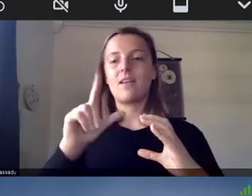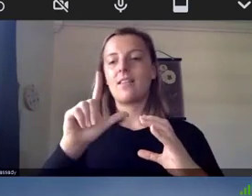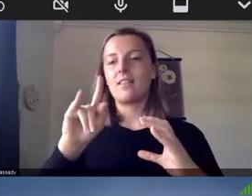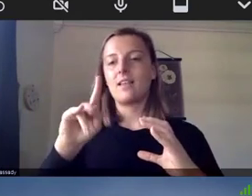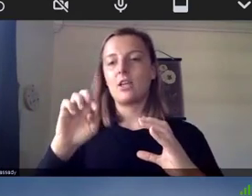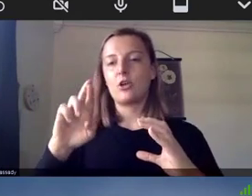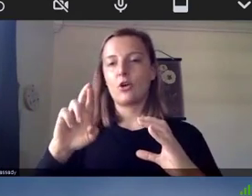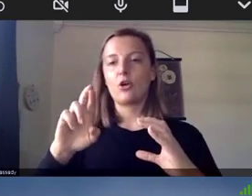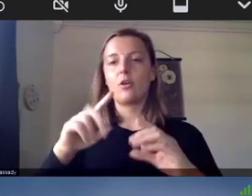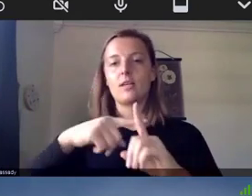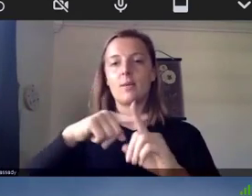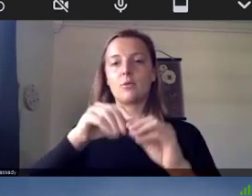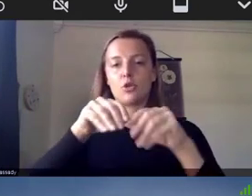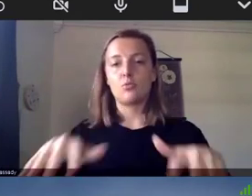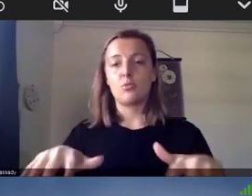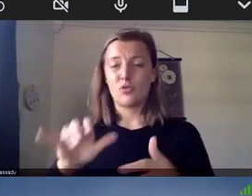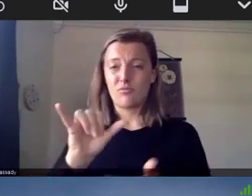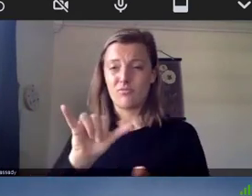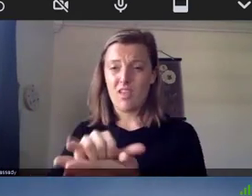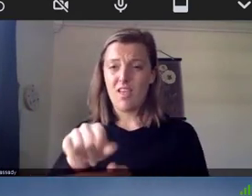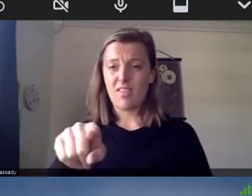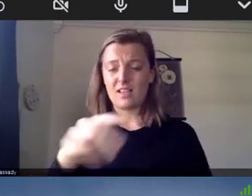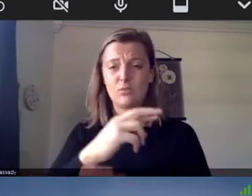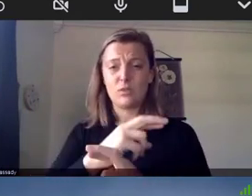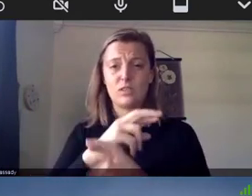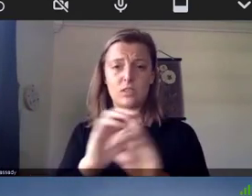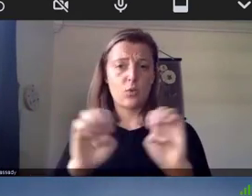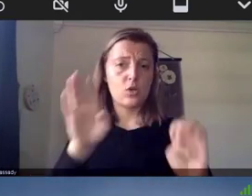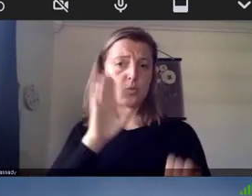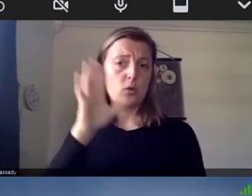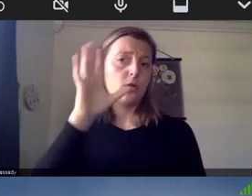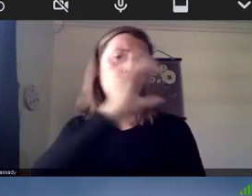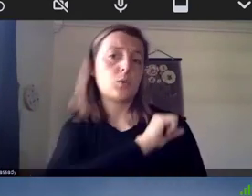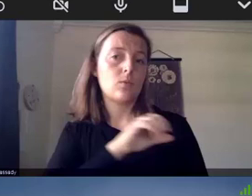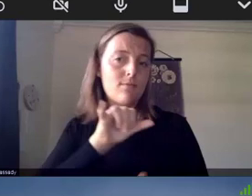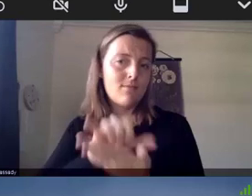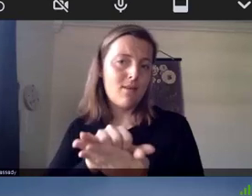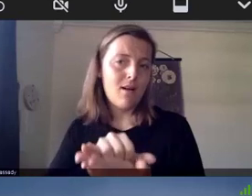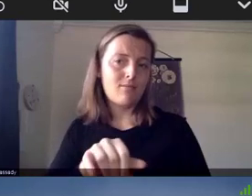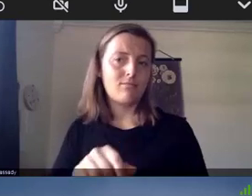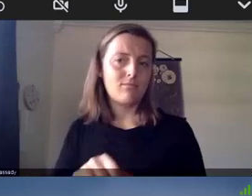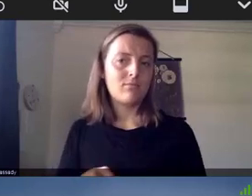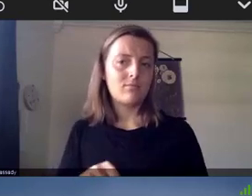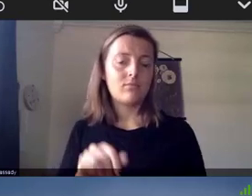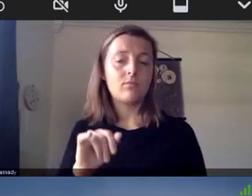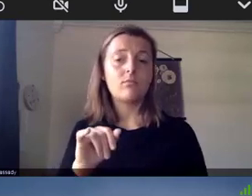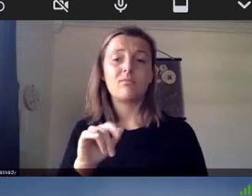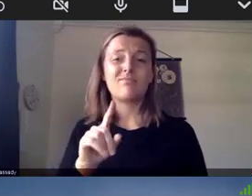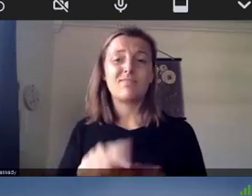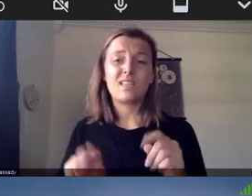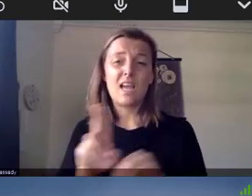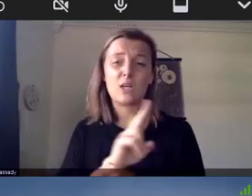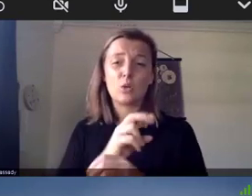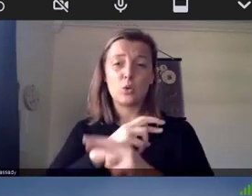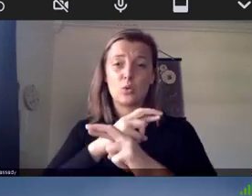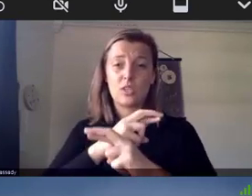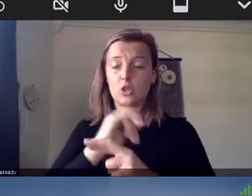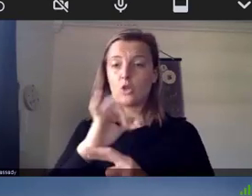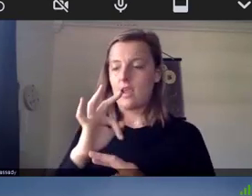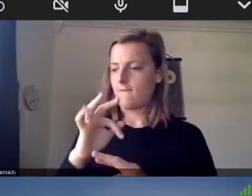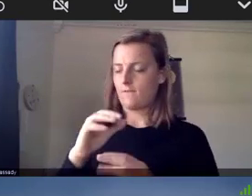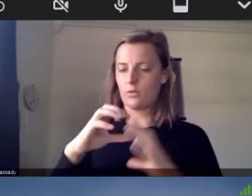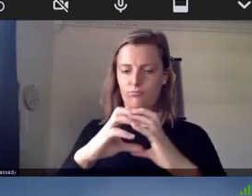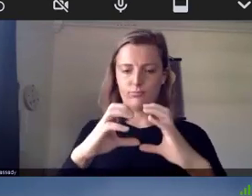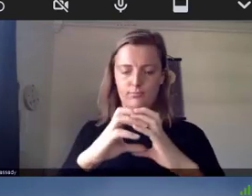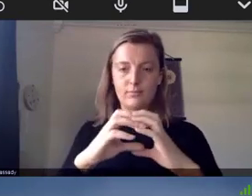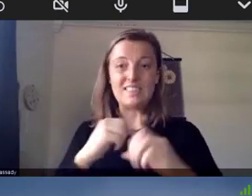things with resistance is we can't use a resistor if our material is generating heat, right? So we can't sort of model